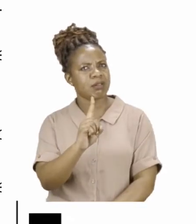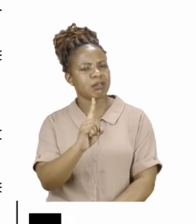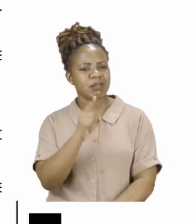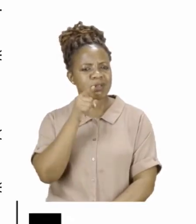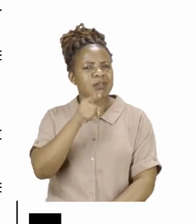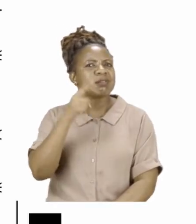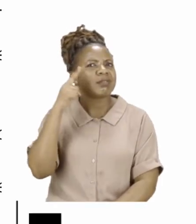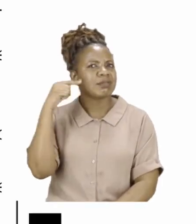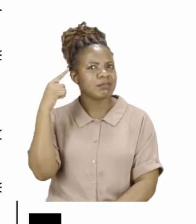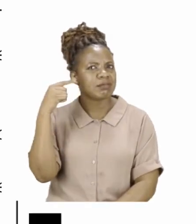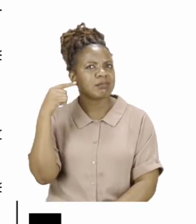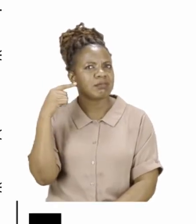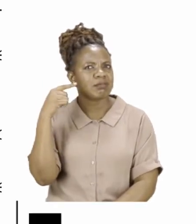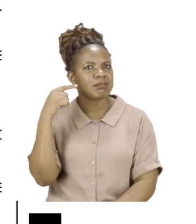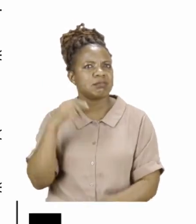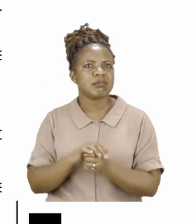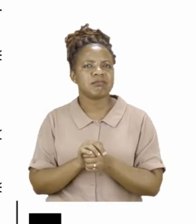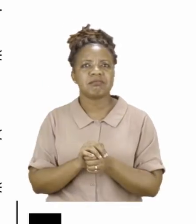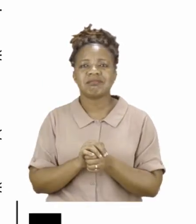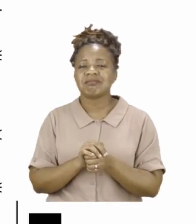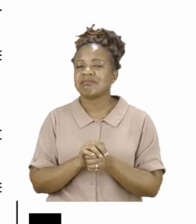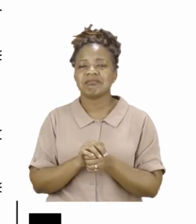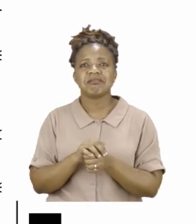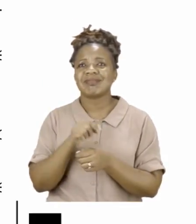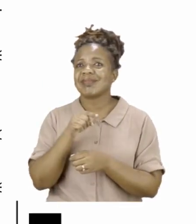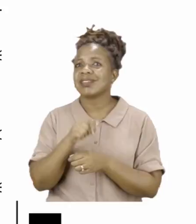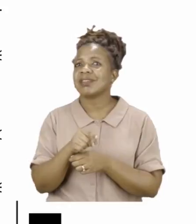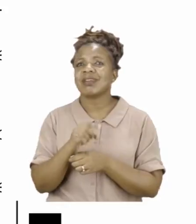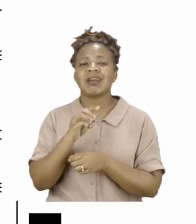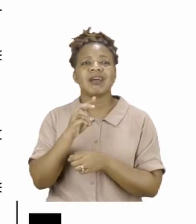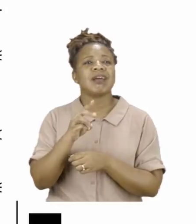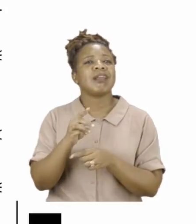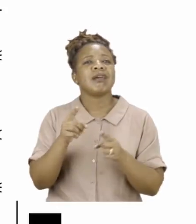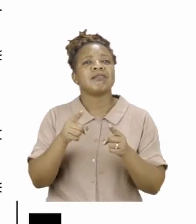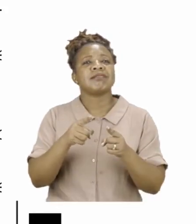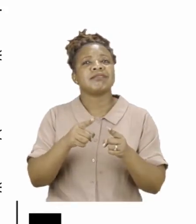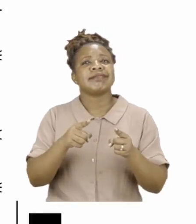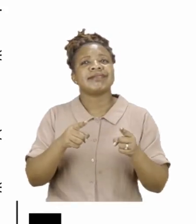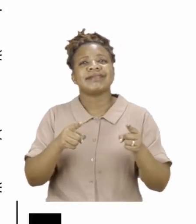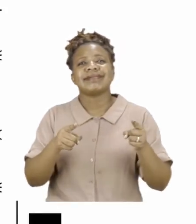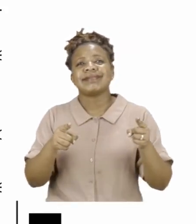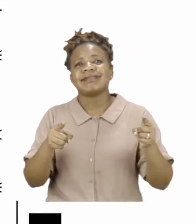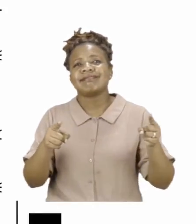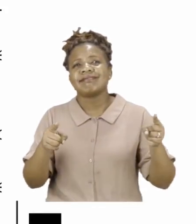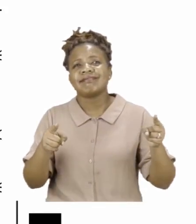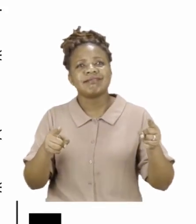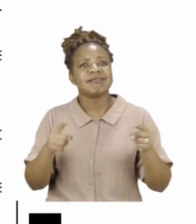mad? It will take too long to travel by bicycle.